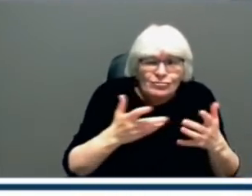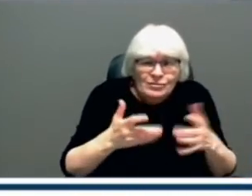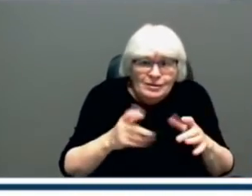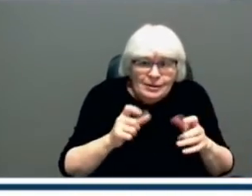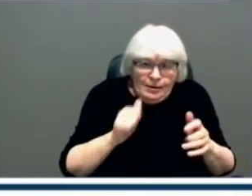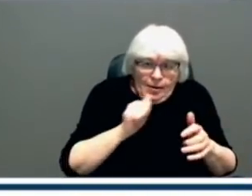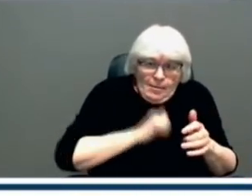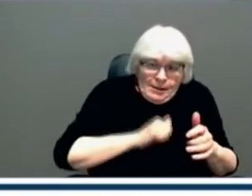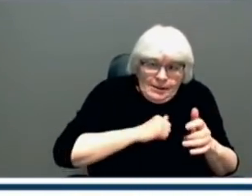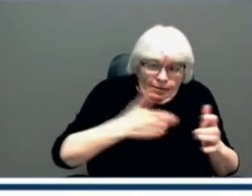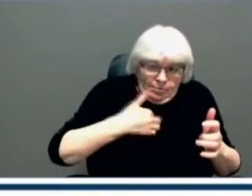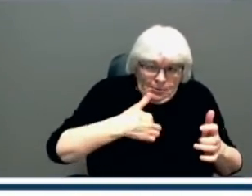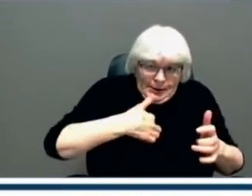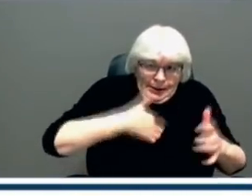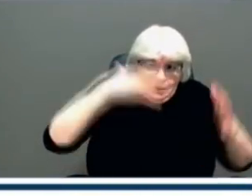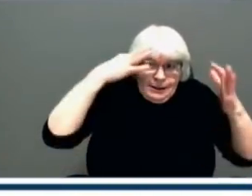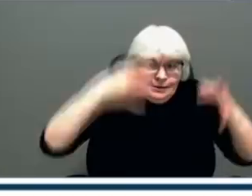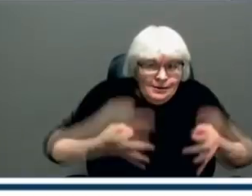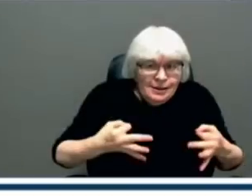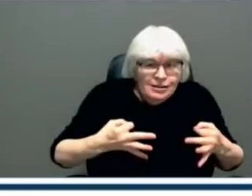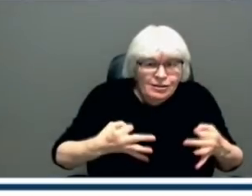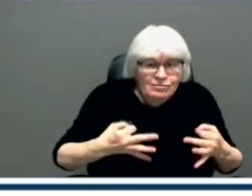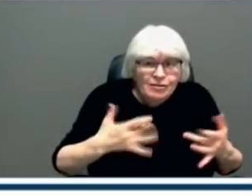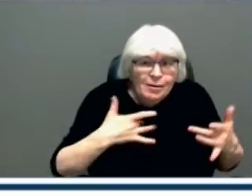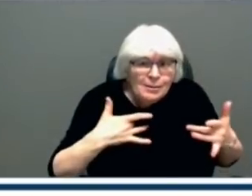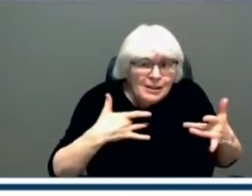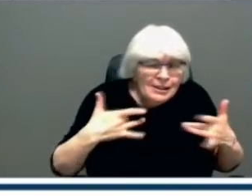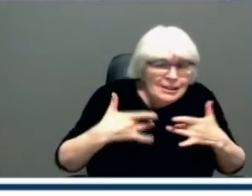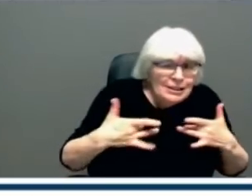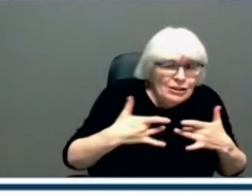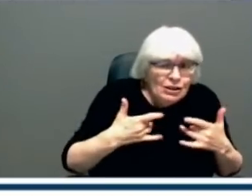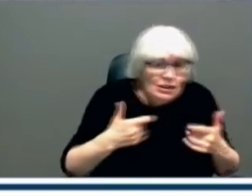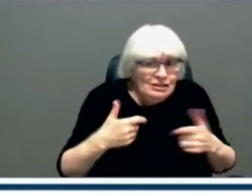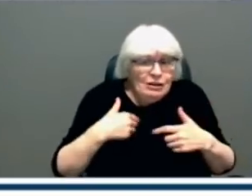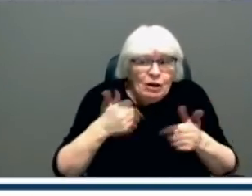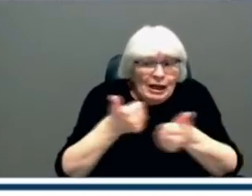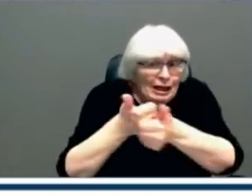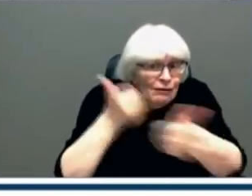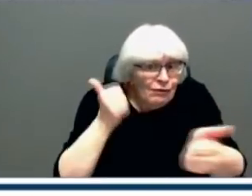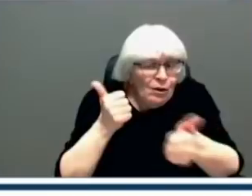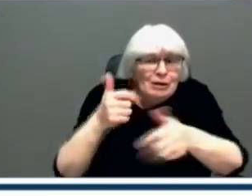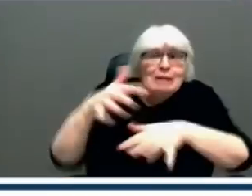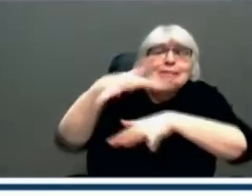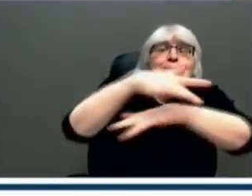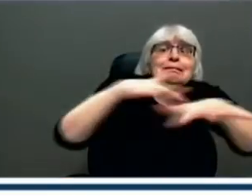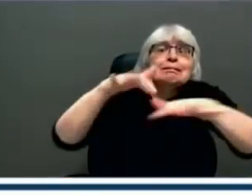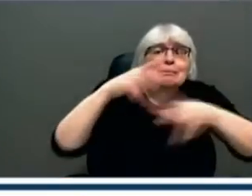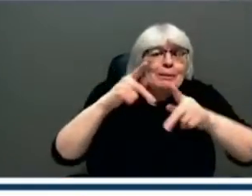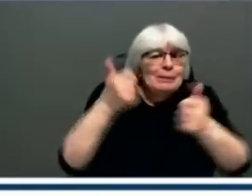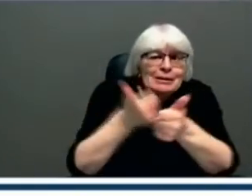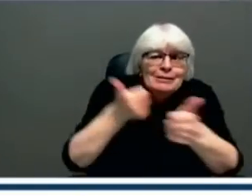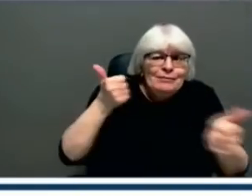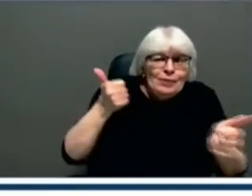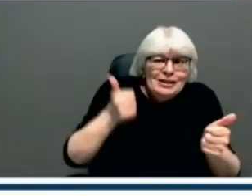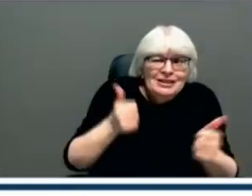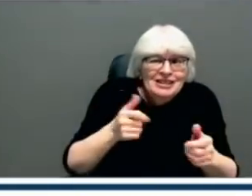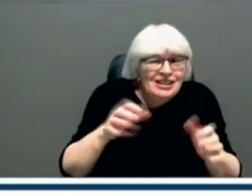people around them to decrease those risks. But that is no different than